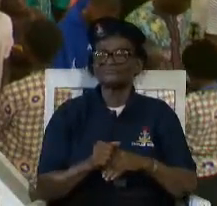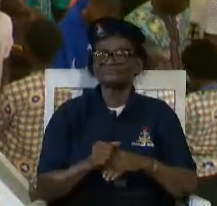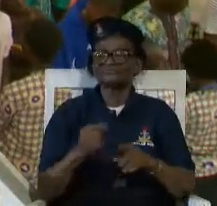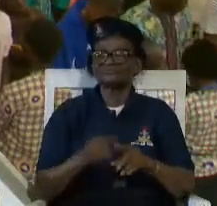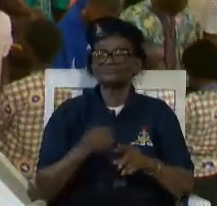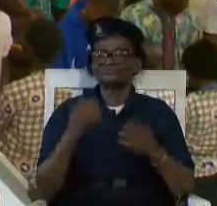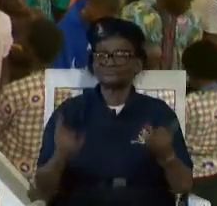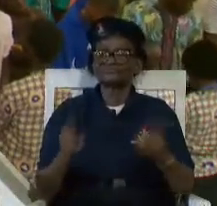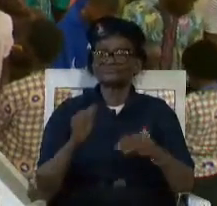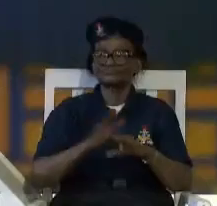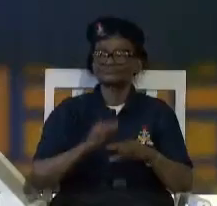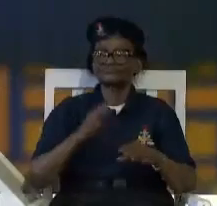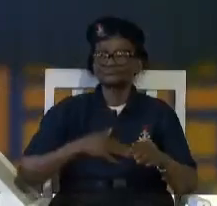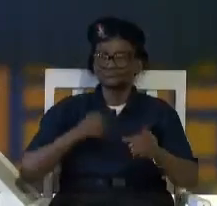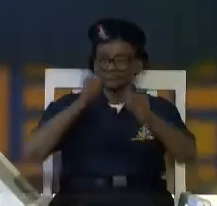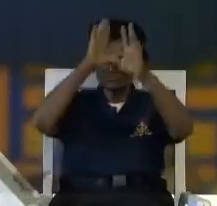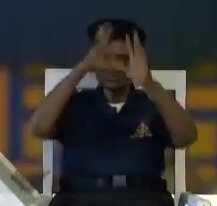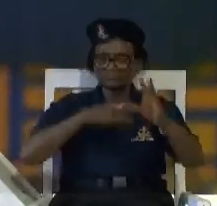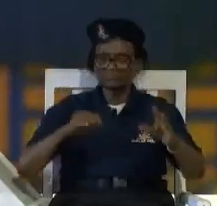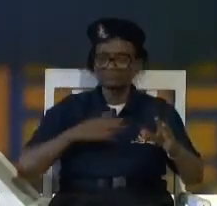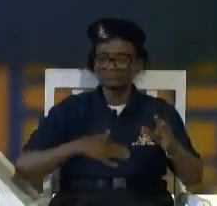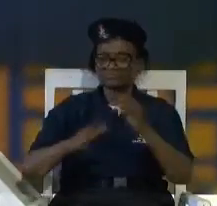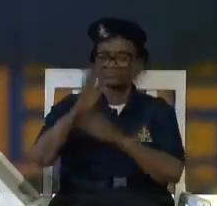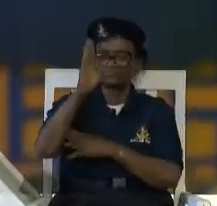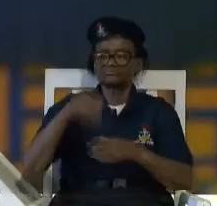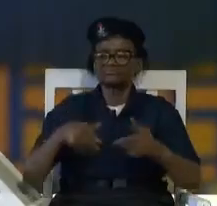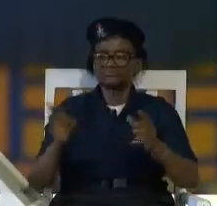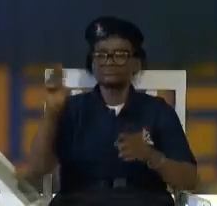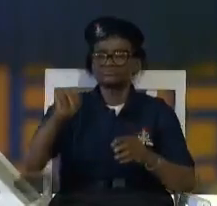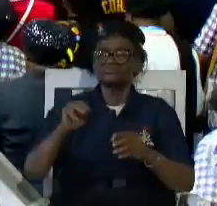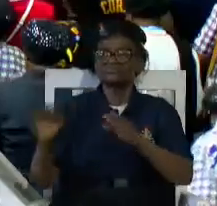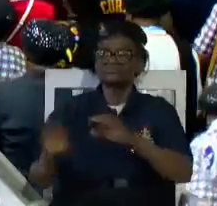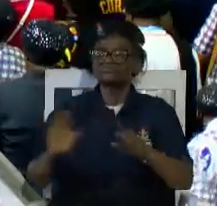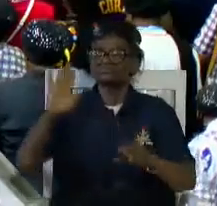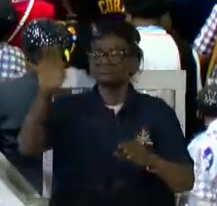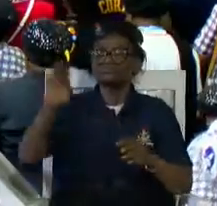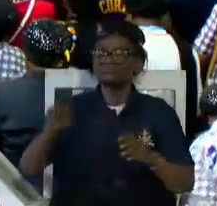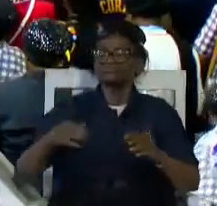From now on, my Father and my God, let them do your will perfectly.